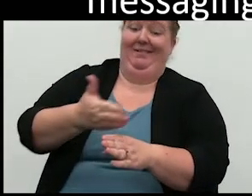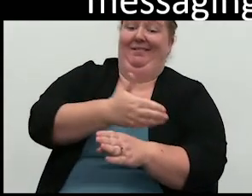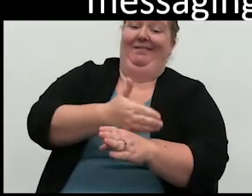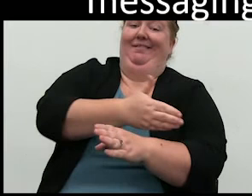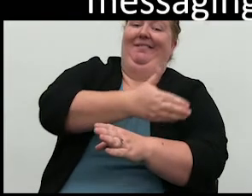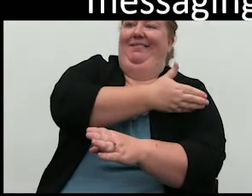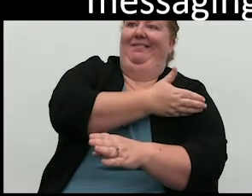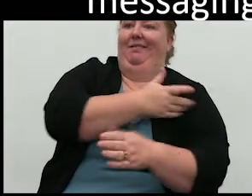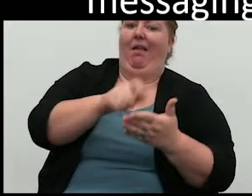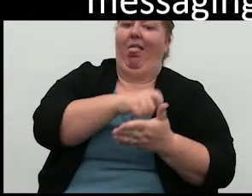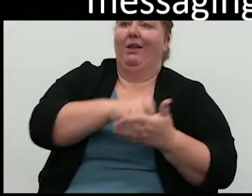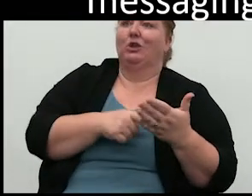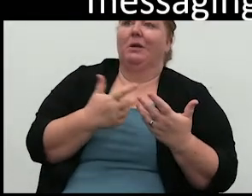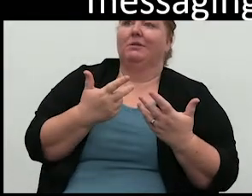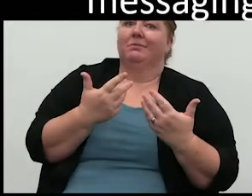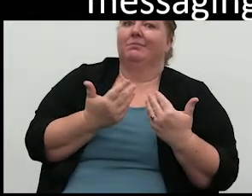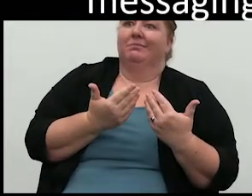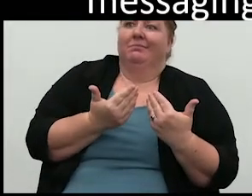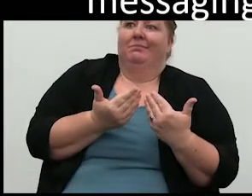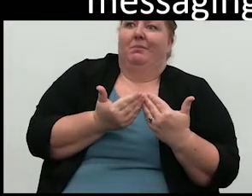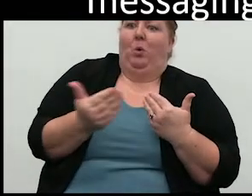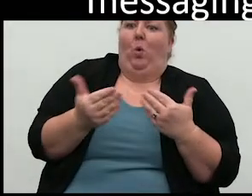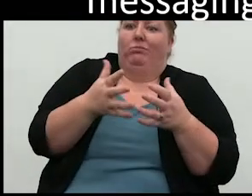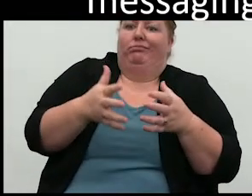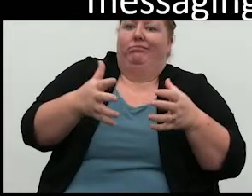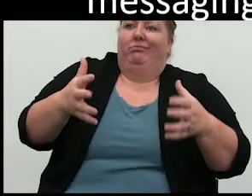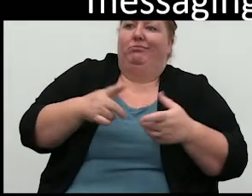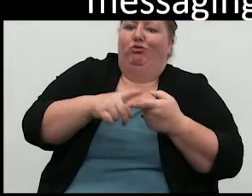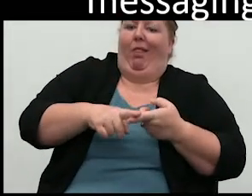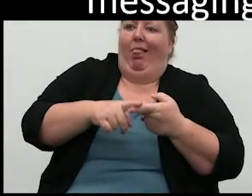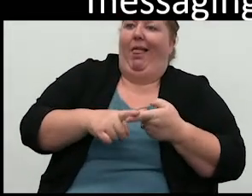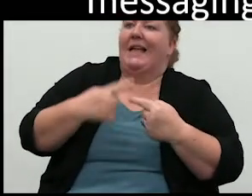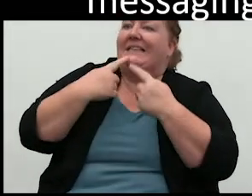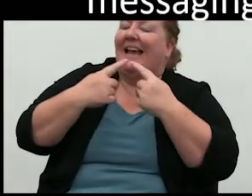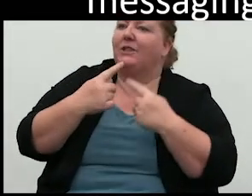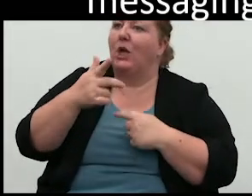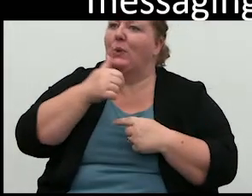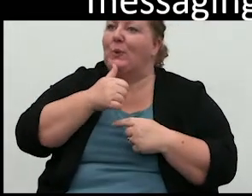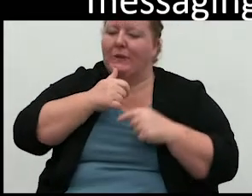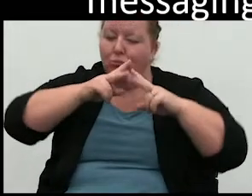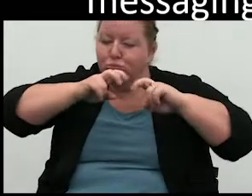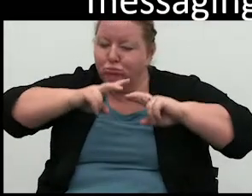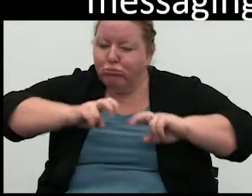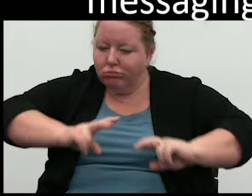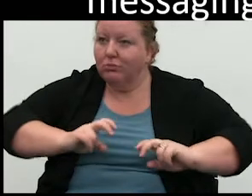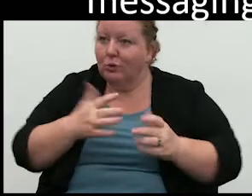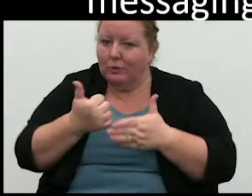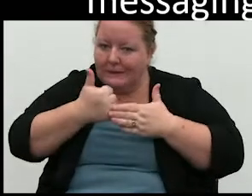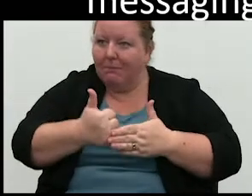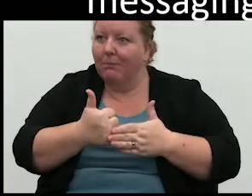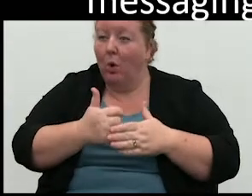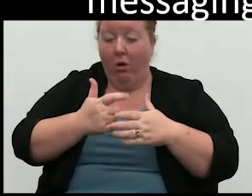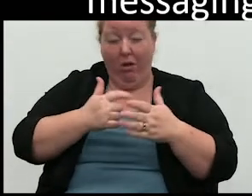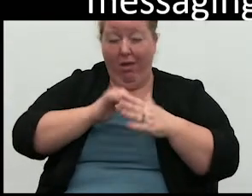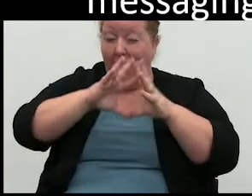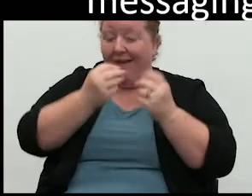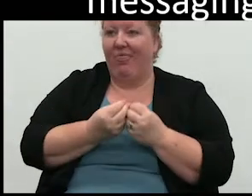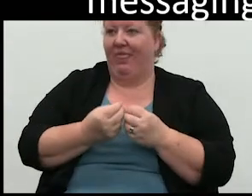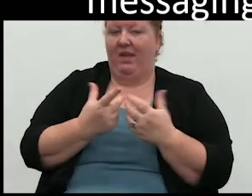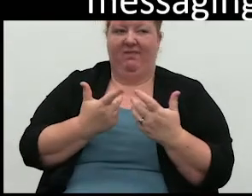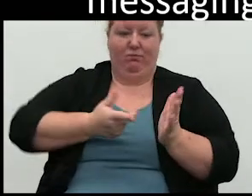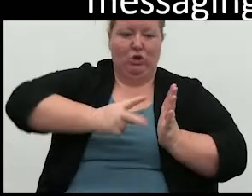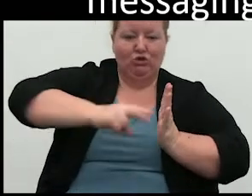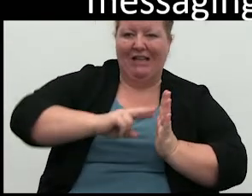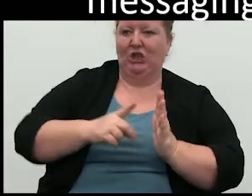every election has become more and more reliant on data. Using analytics to drive everything from overall strategy and